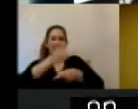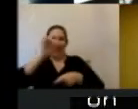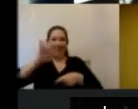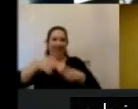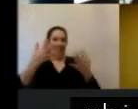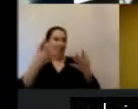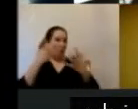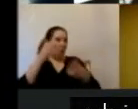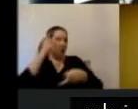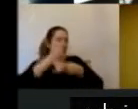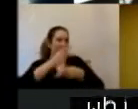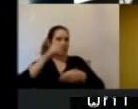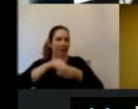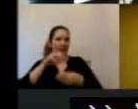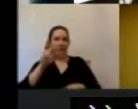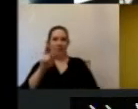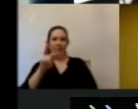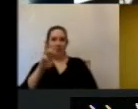did you call it the law department?